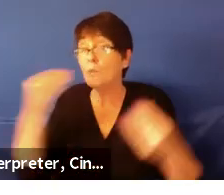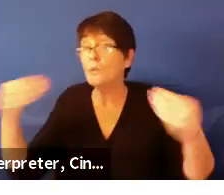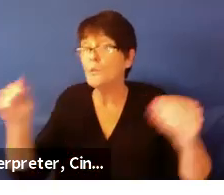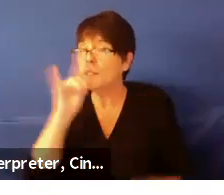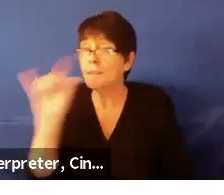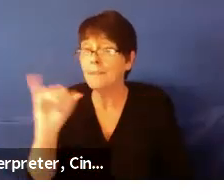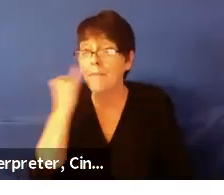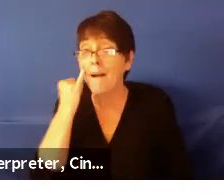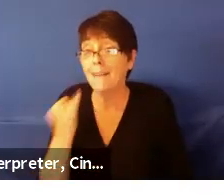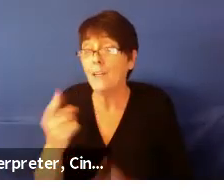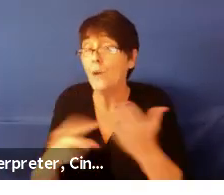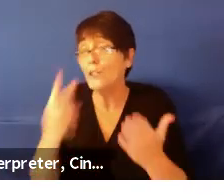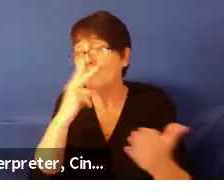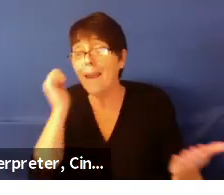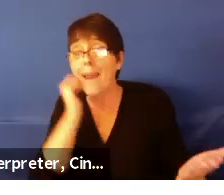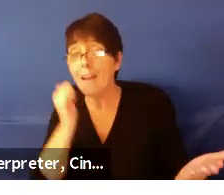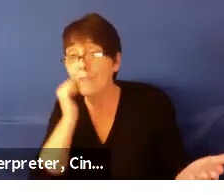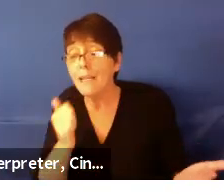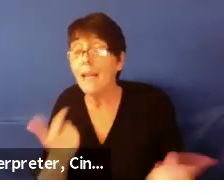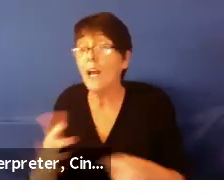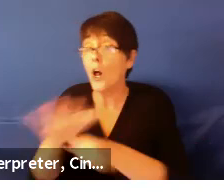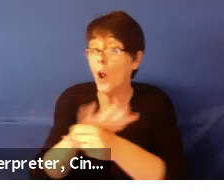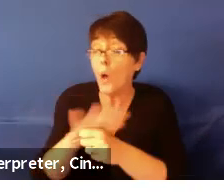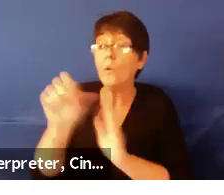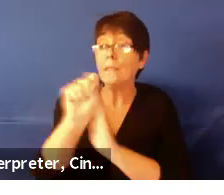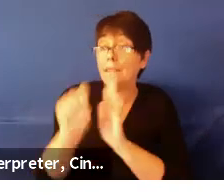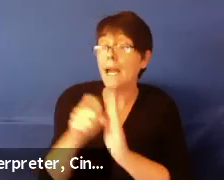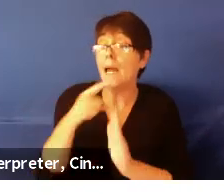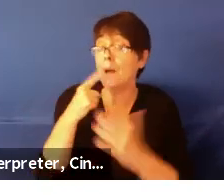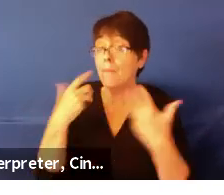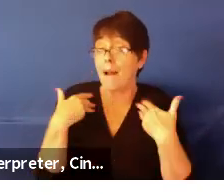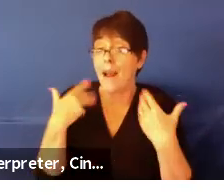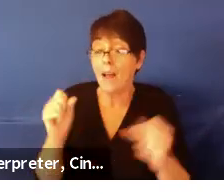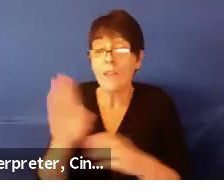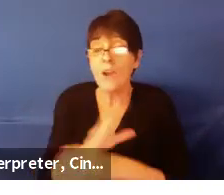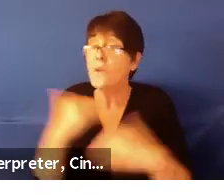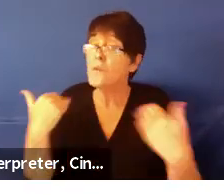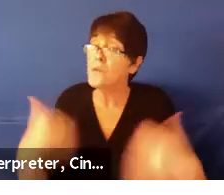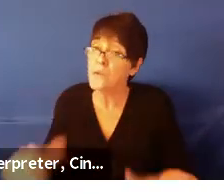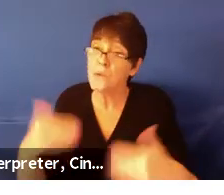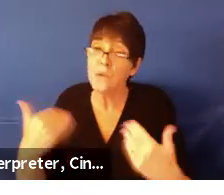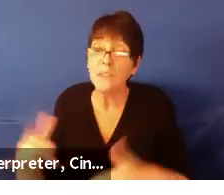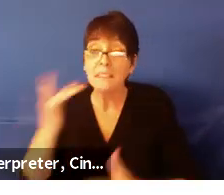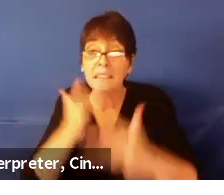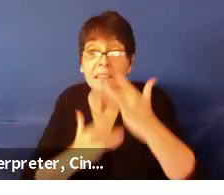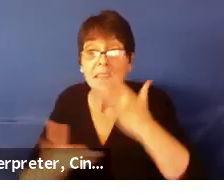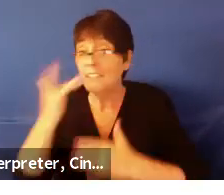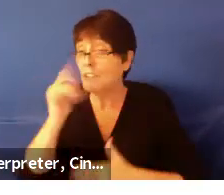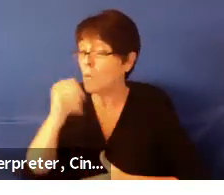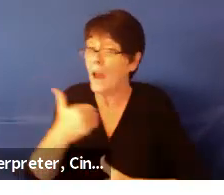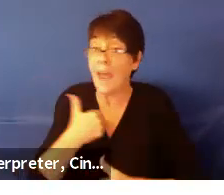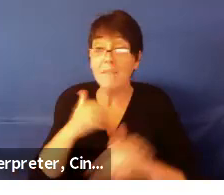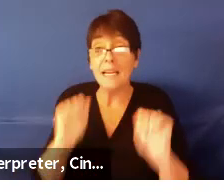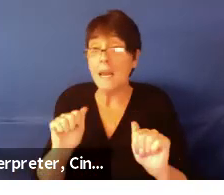day. Local and state public health entities are stretched and may not have the capacity to assist